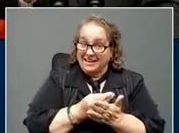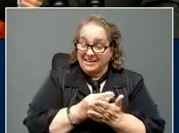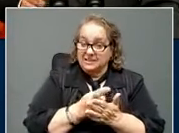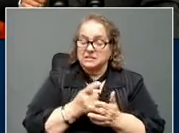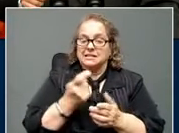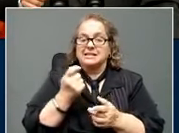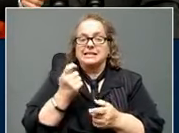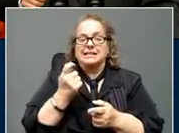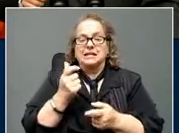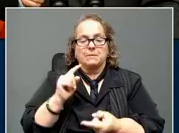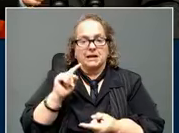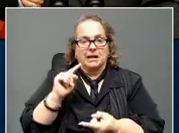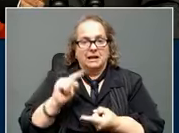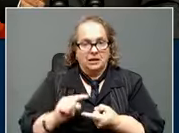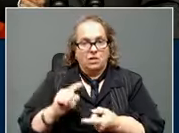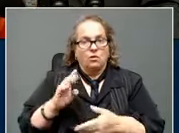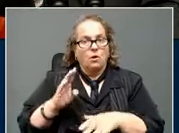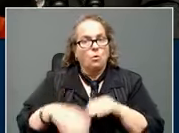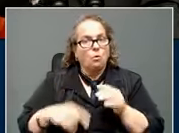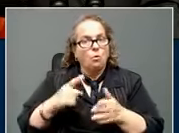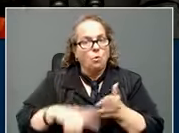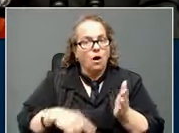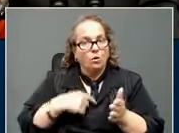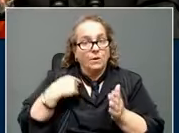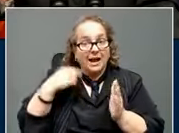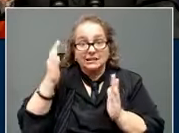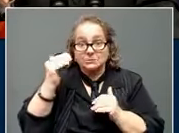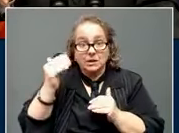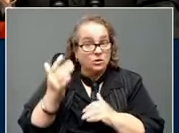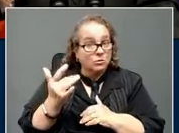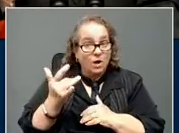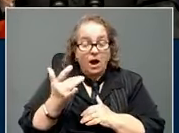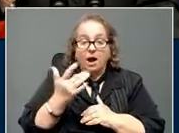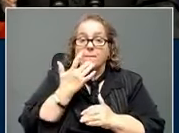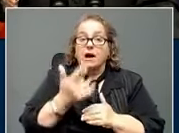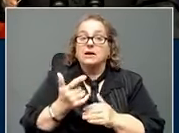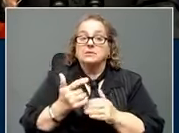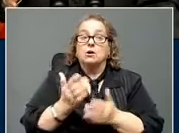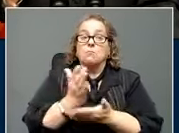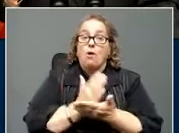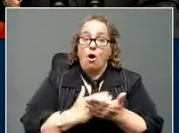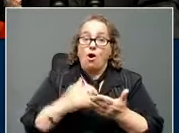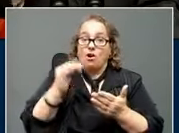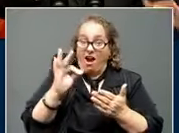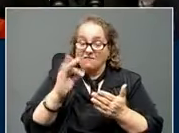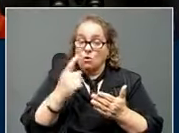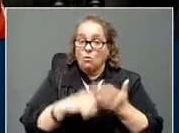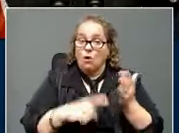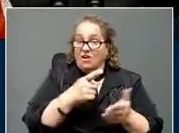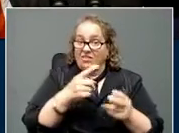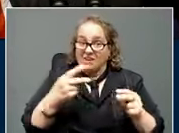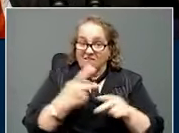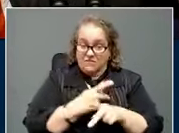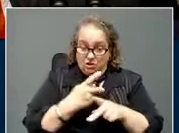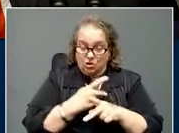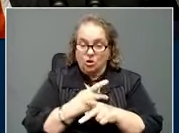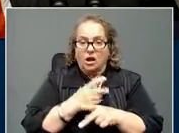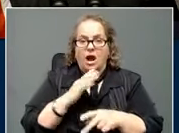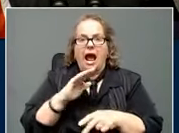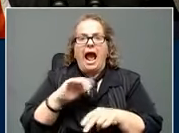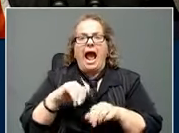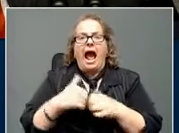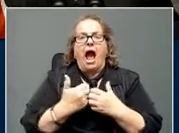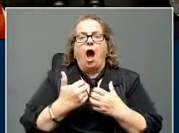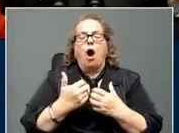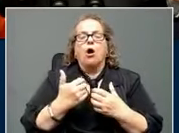we anticipated, because part of the equation in setting it was the state's economic performance, meaning how hard had we been